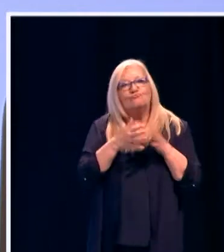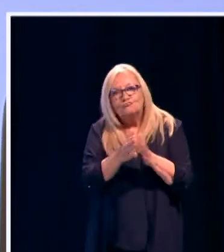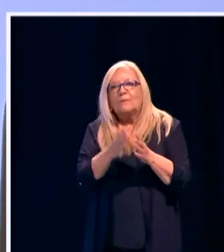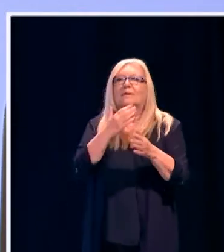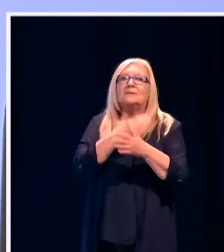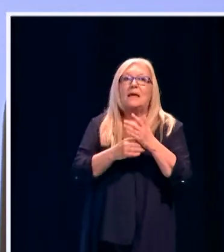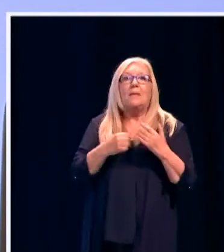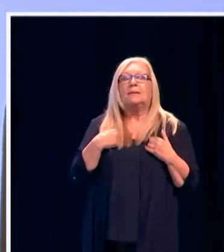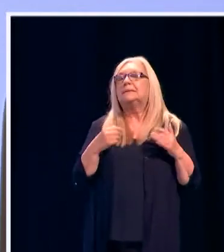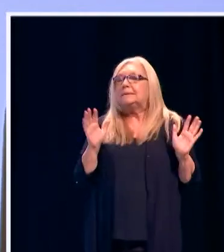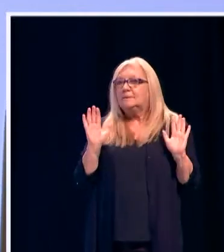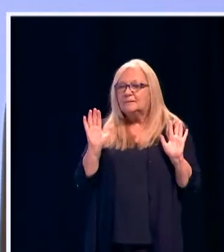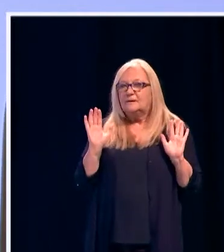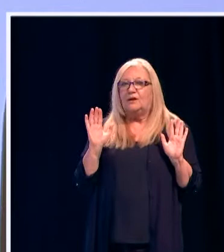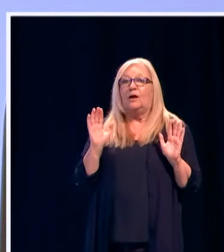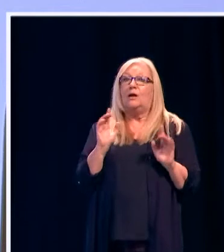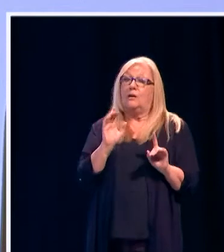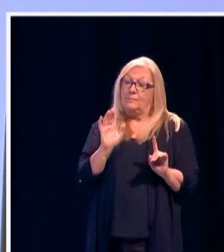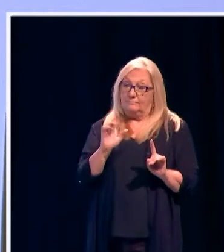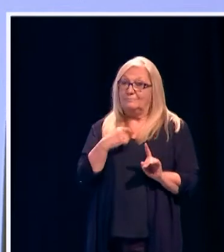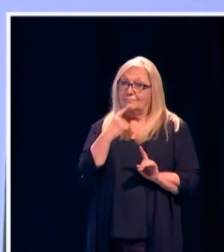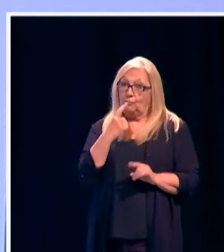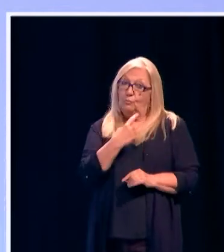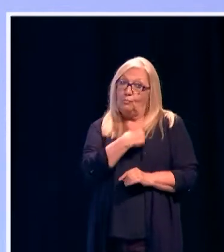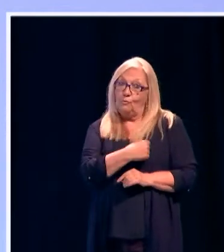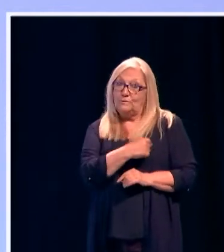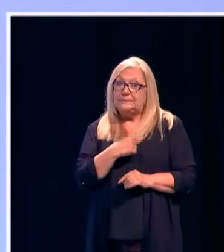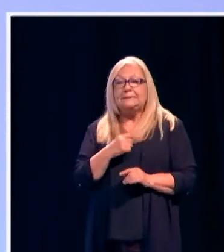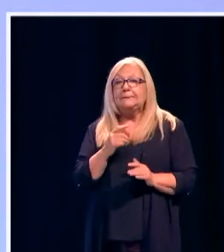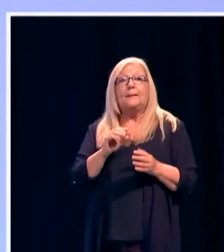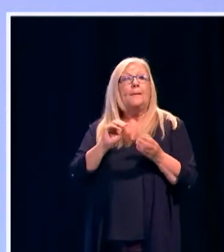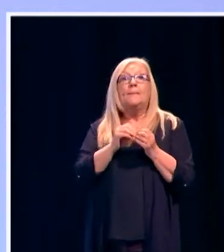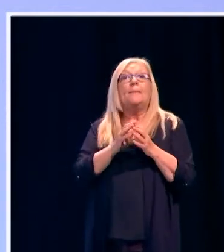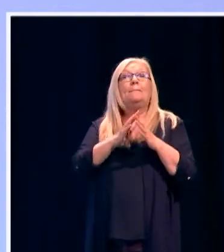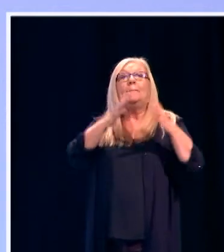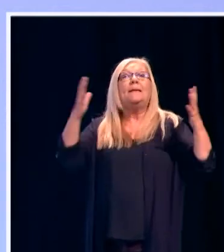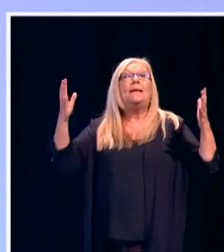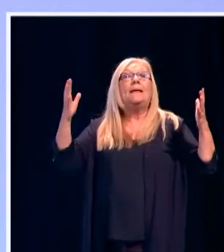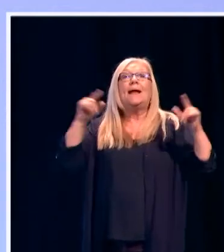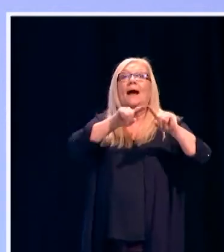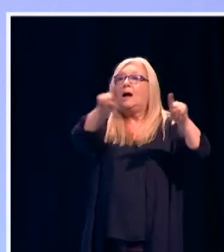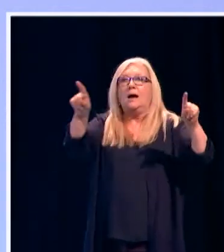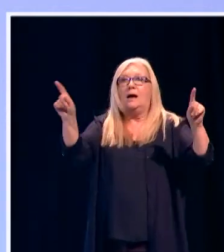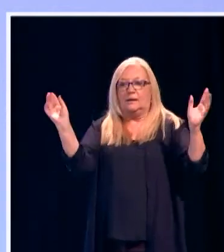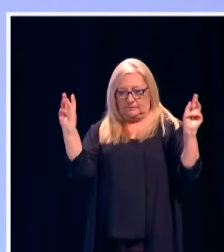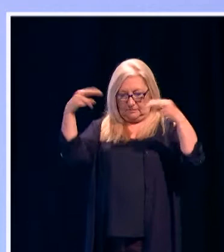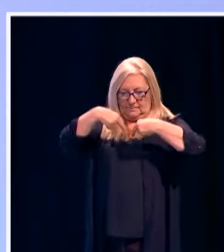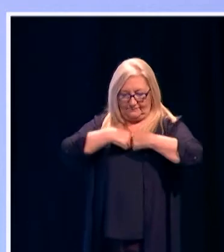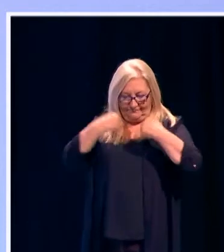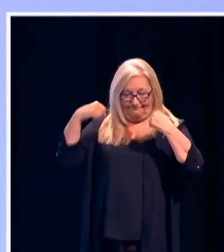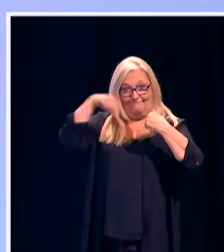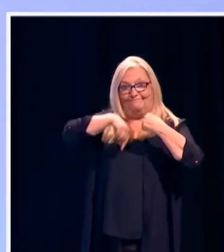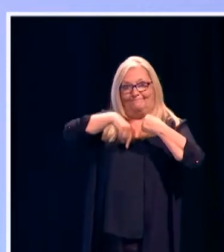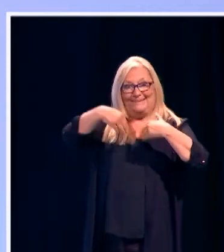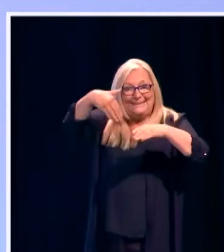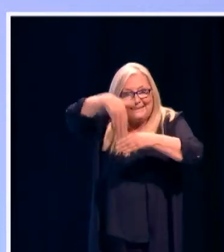disability. To be perfectly honest, the biggest job is internal. We have to make it so that people with disabilities are represented